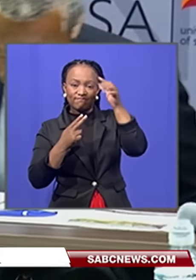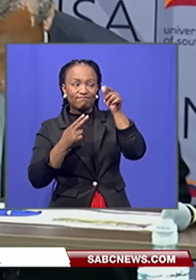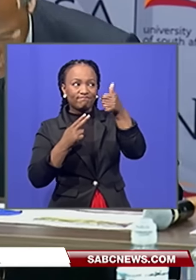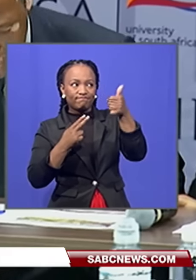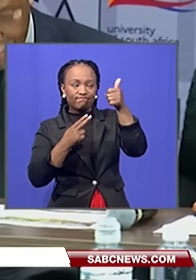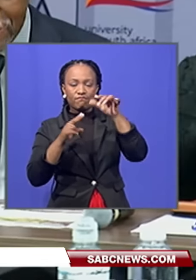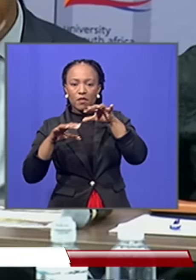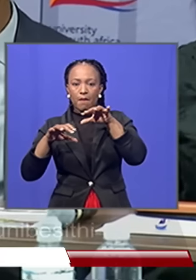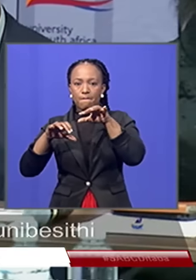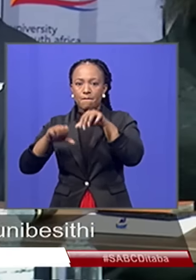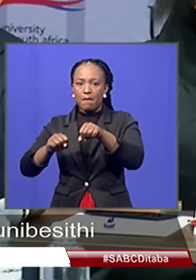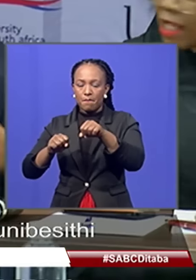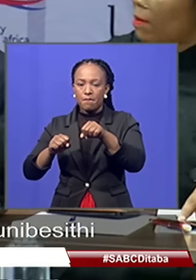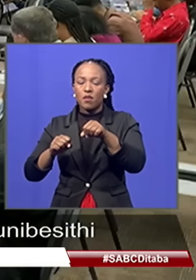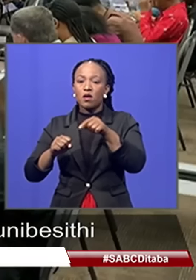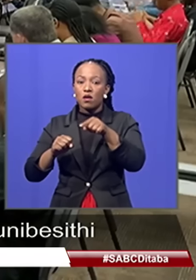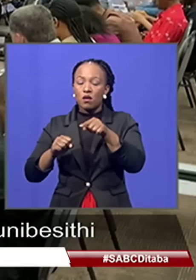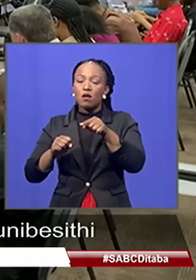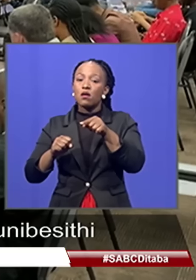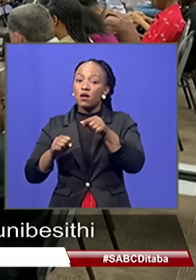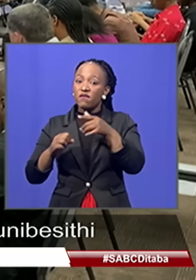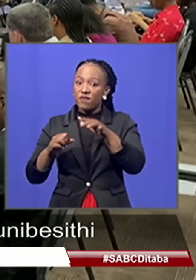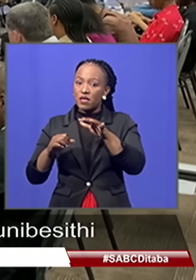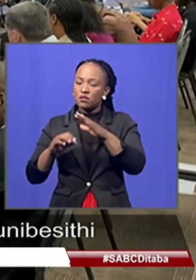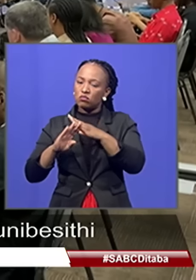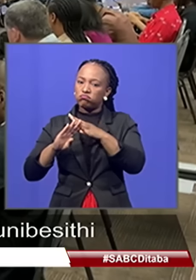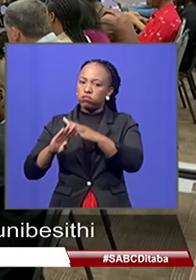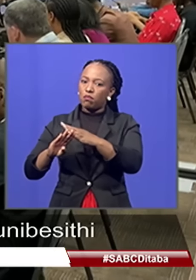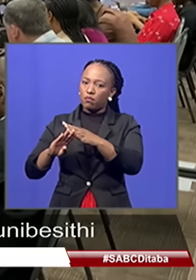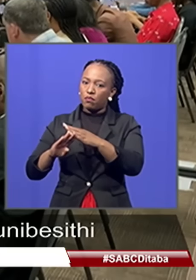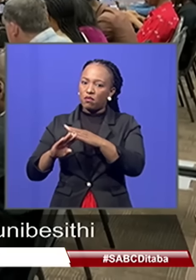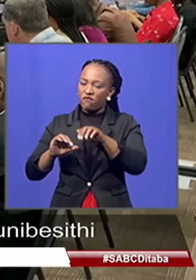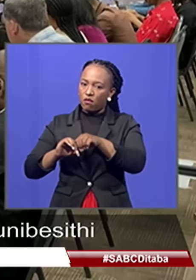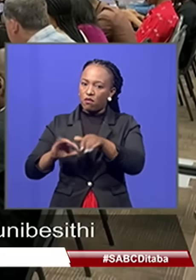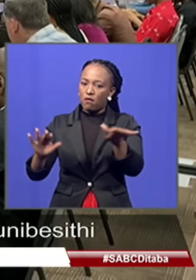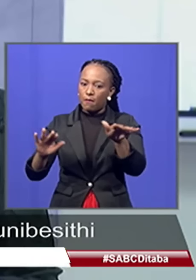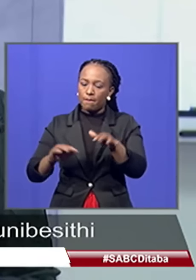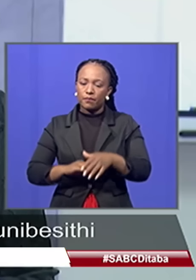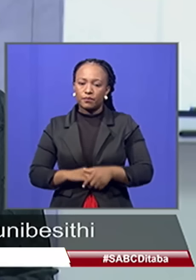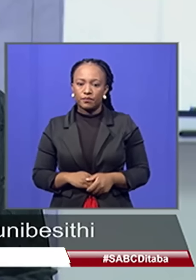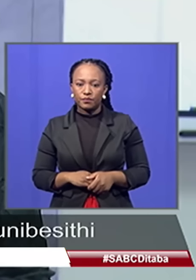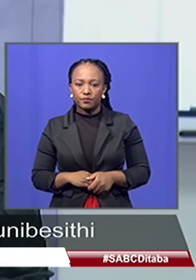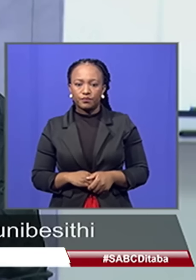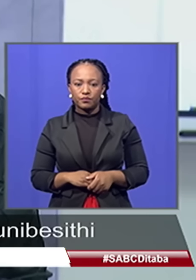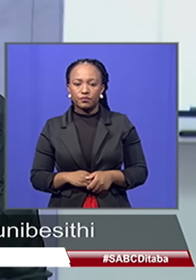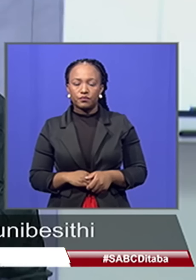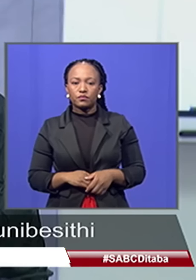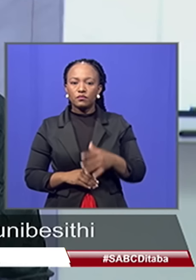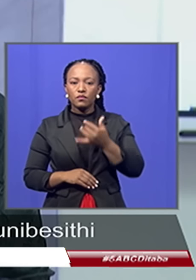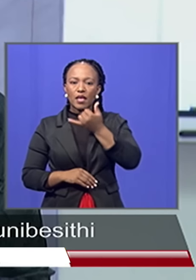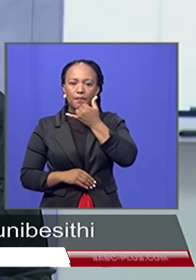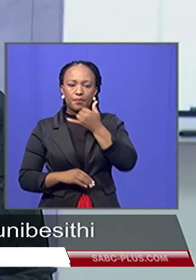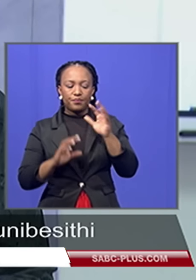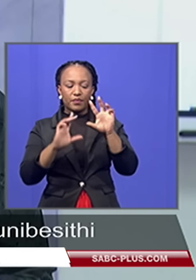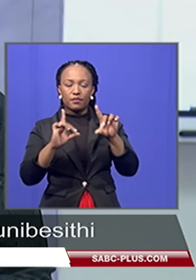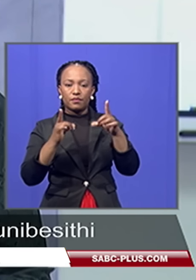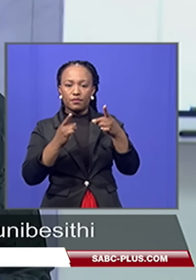UNISA e hweditše taelo ya go thibela pego. We are quite appreciative, colleagues, that the Department of Higher